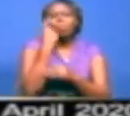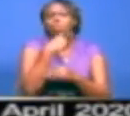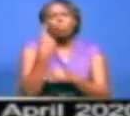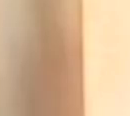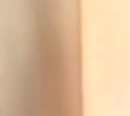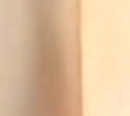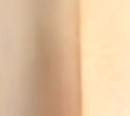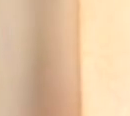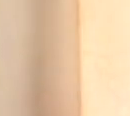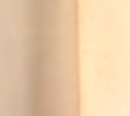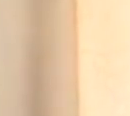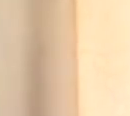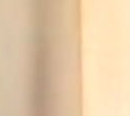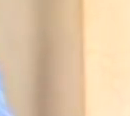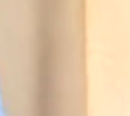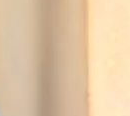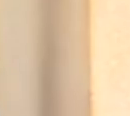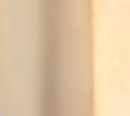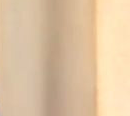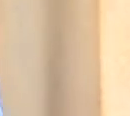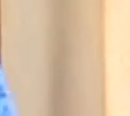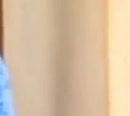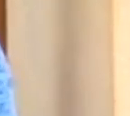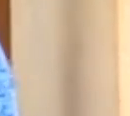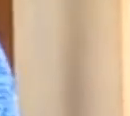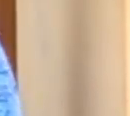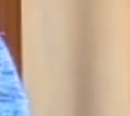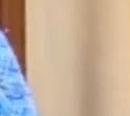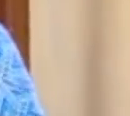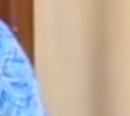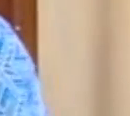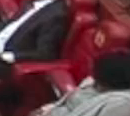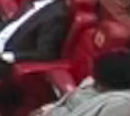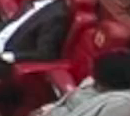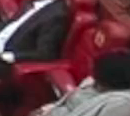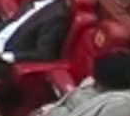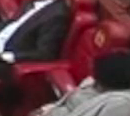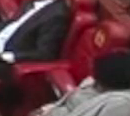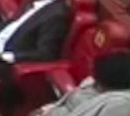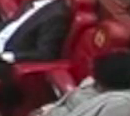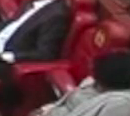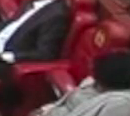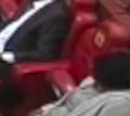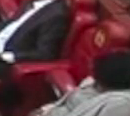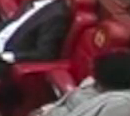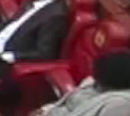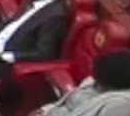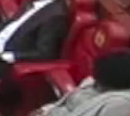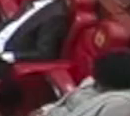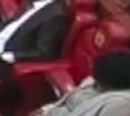our society. The legislators, however, rejected Treasury's proposal to slash 10 billion shillings from the National Government Constituency Development